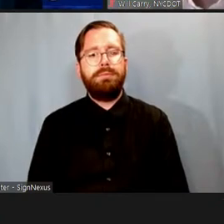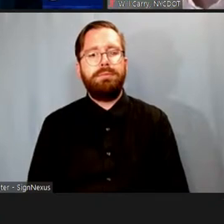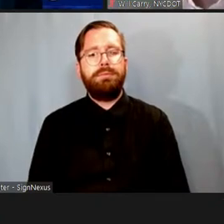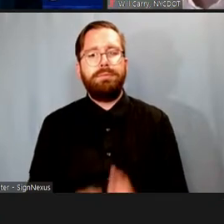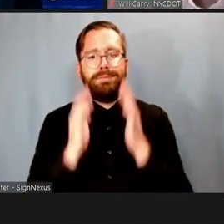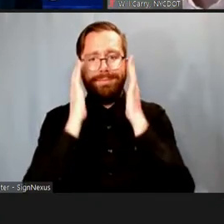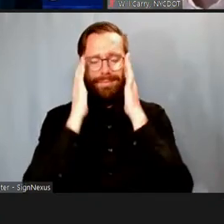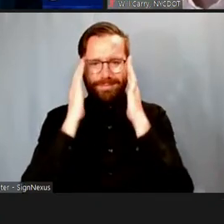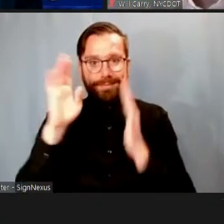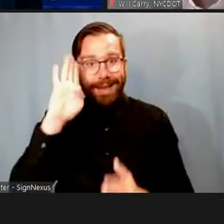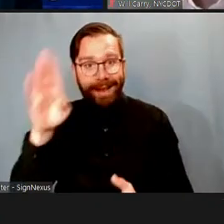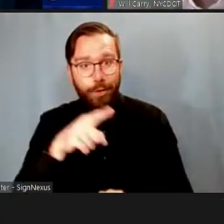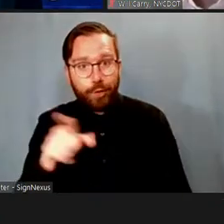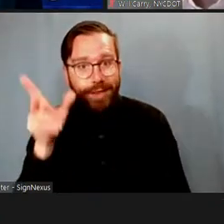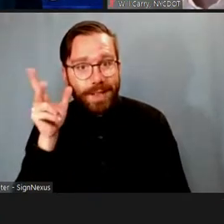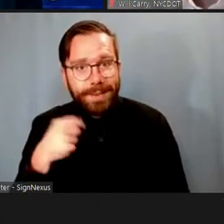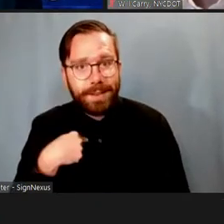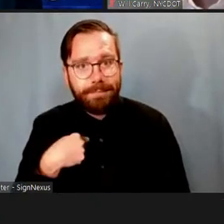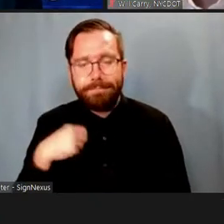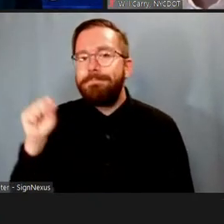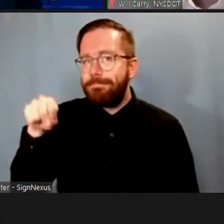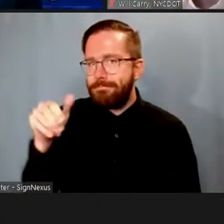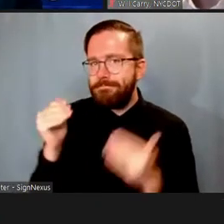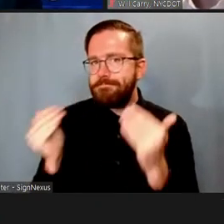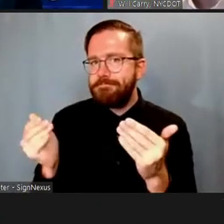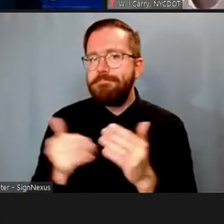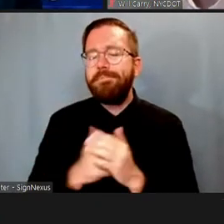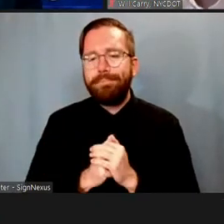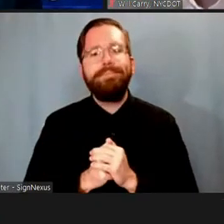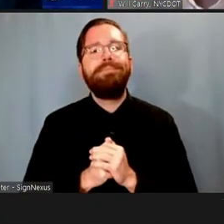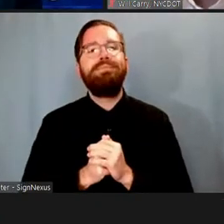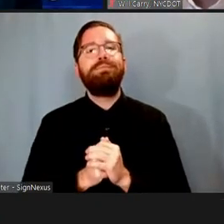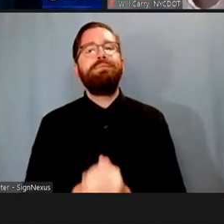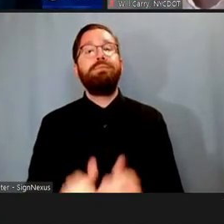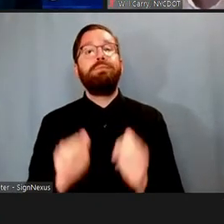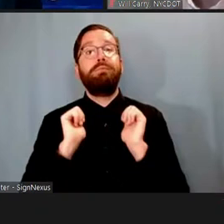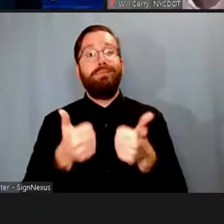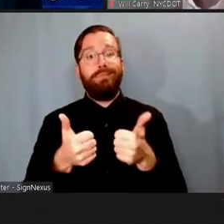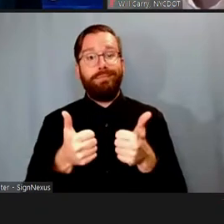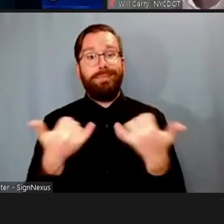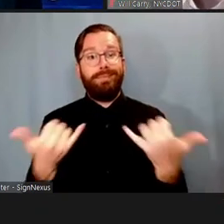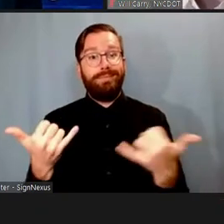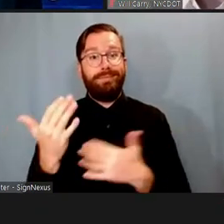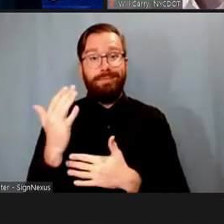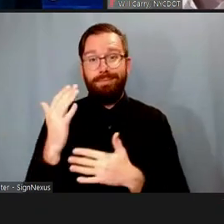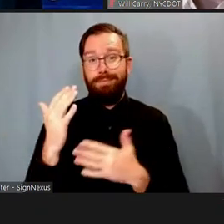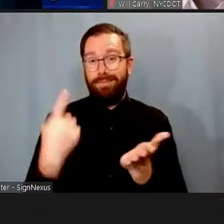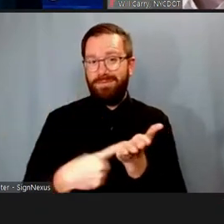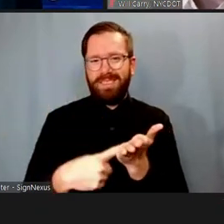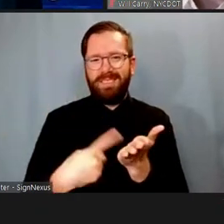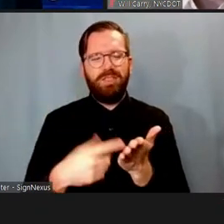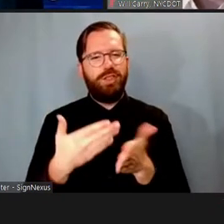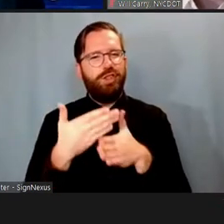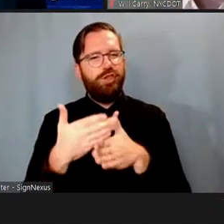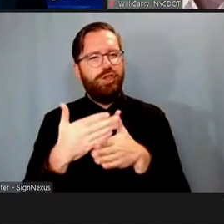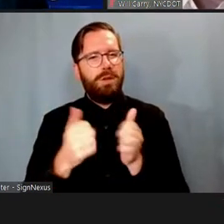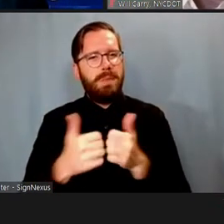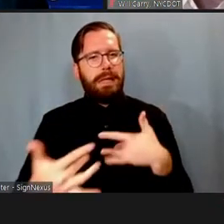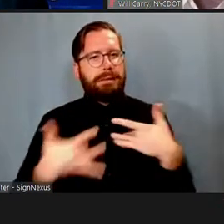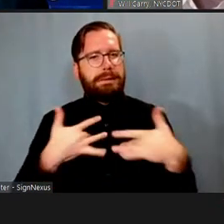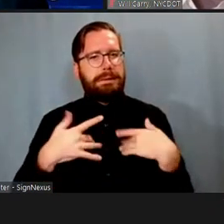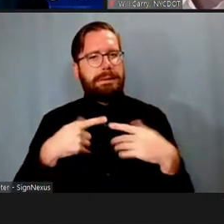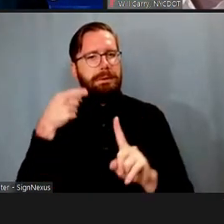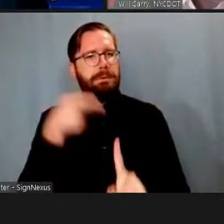hi there can you hear me yes please proceed great i'm speaking today to share my concerns with the cbd tolling